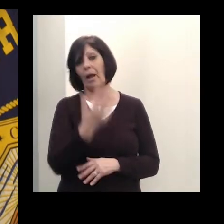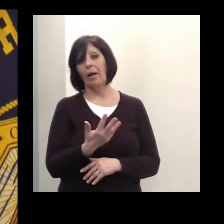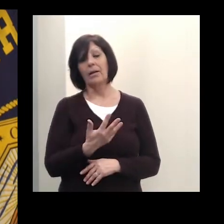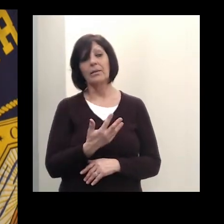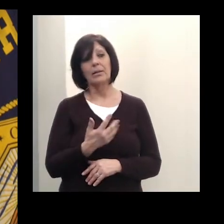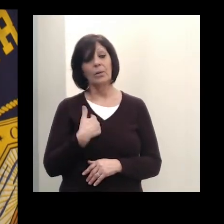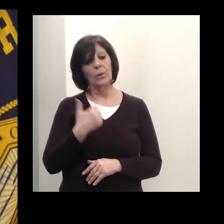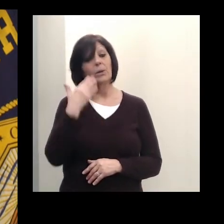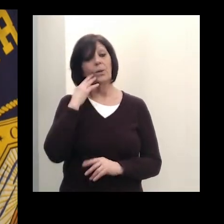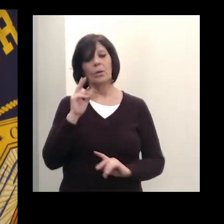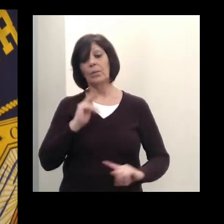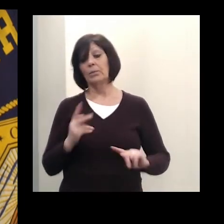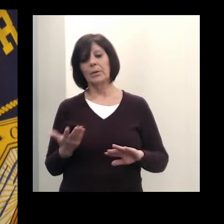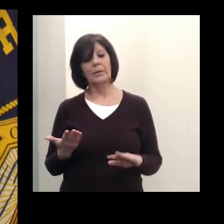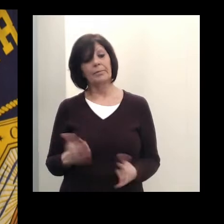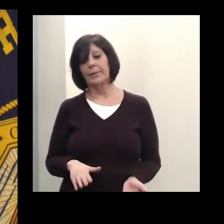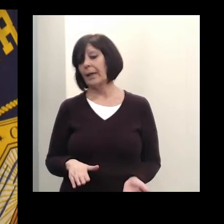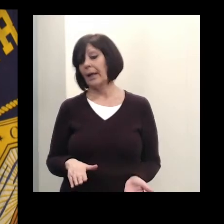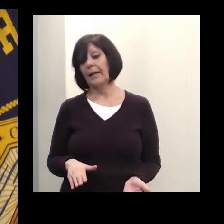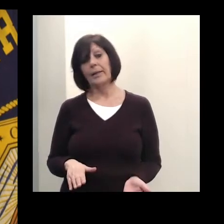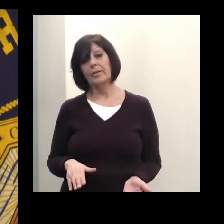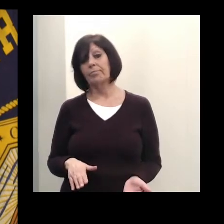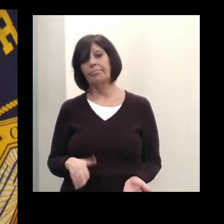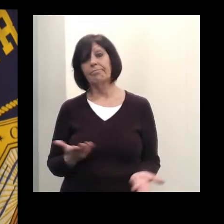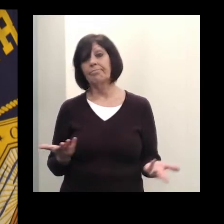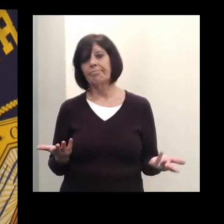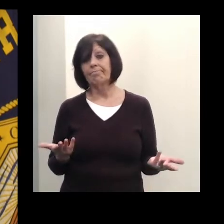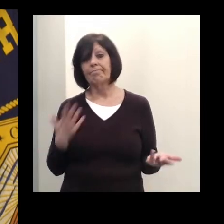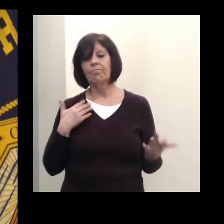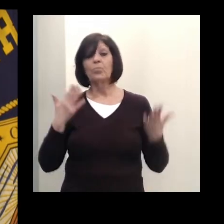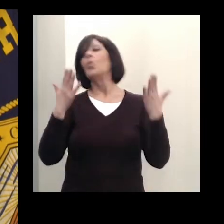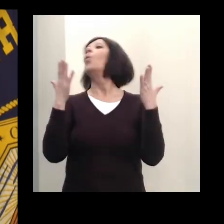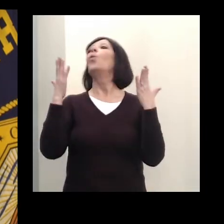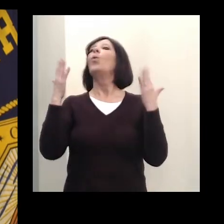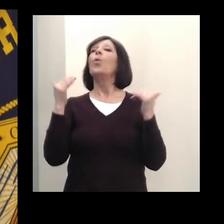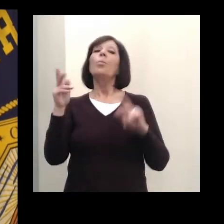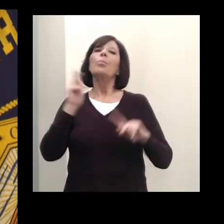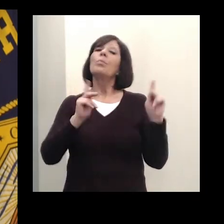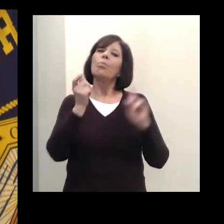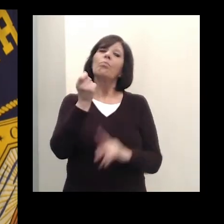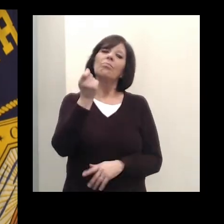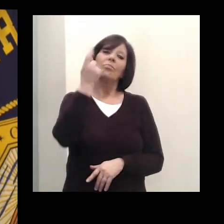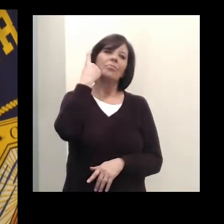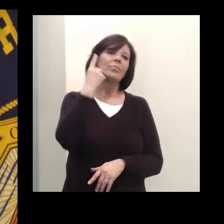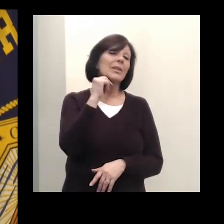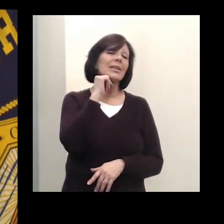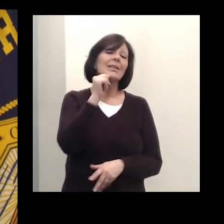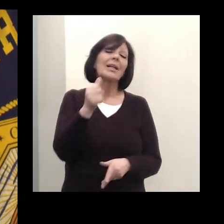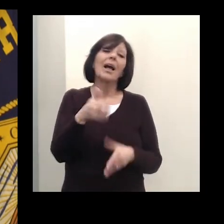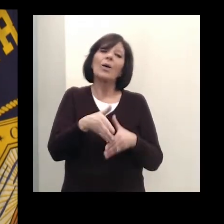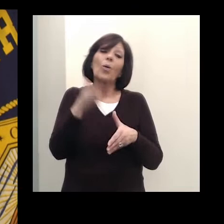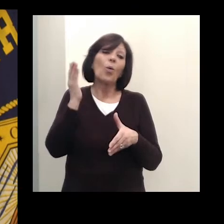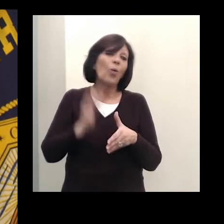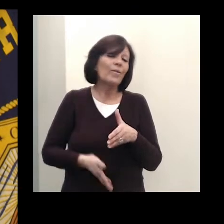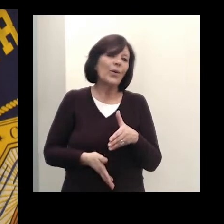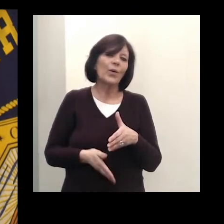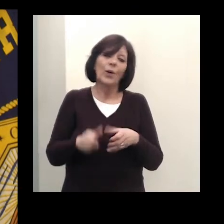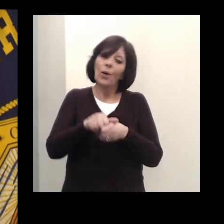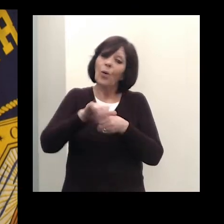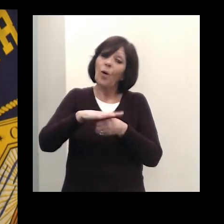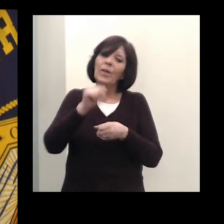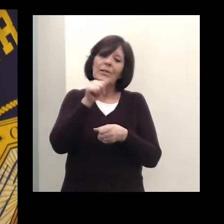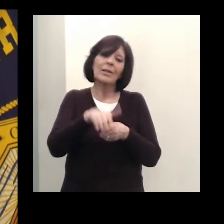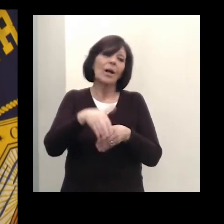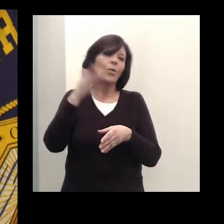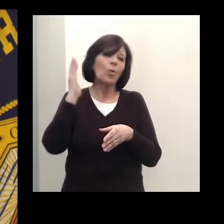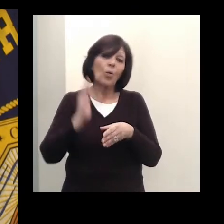and I just hope that people understand that this is not over. COVID is not over.